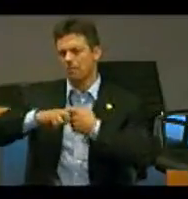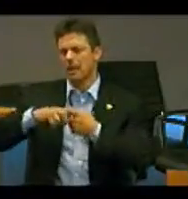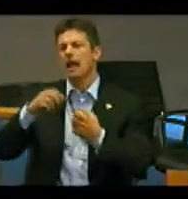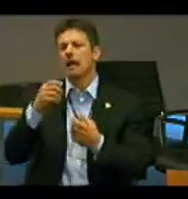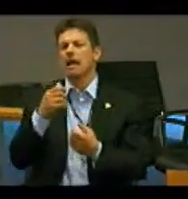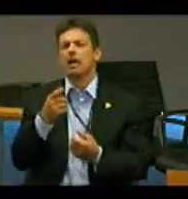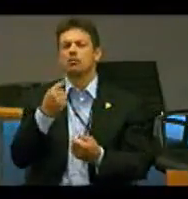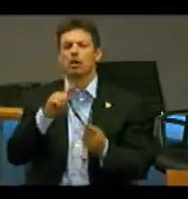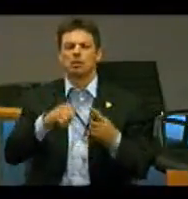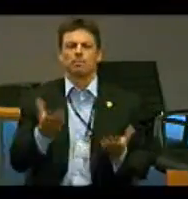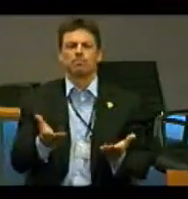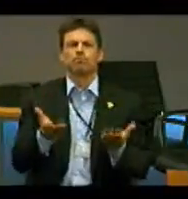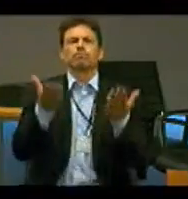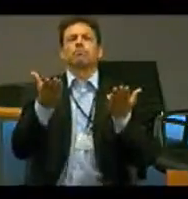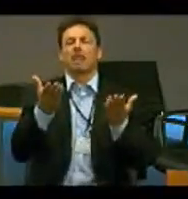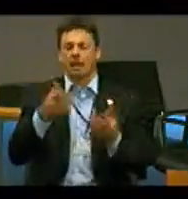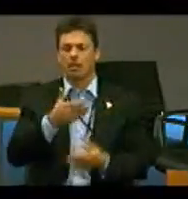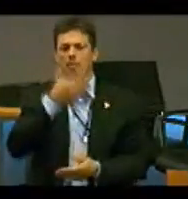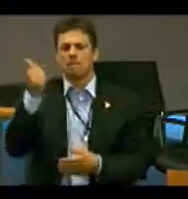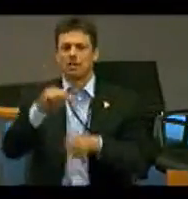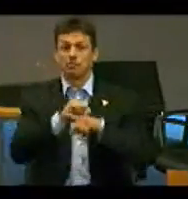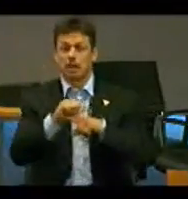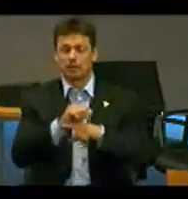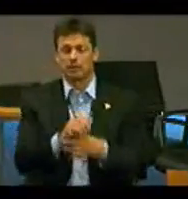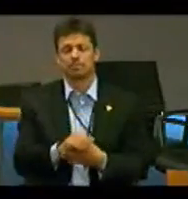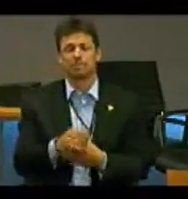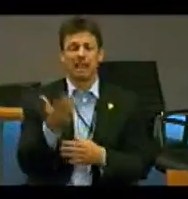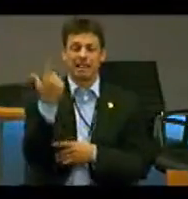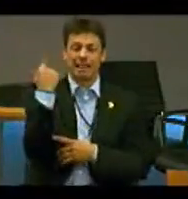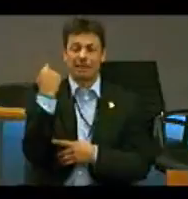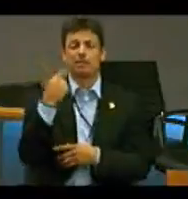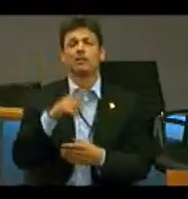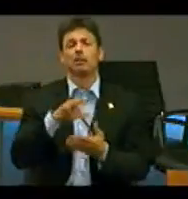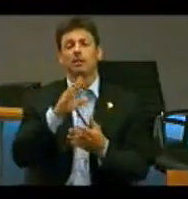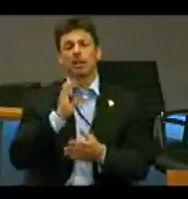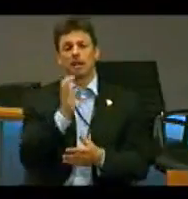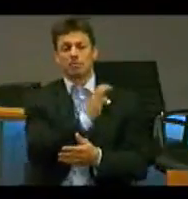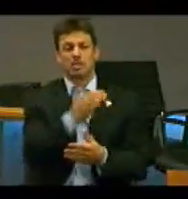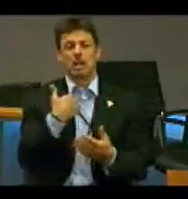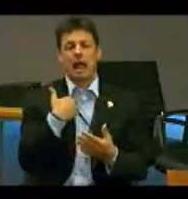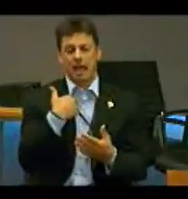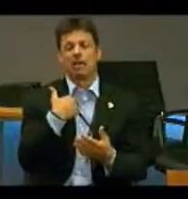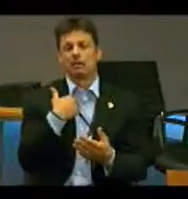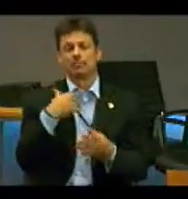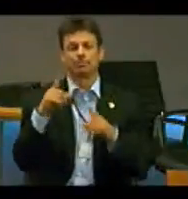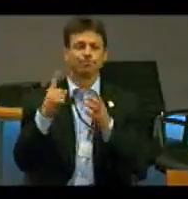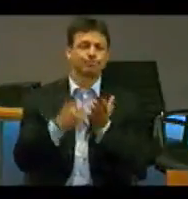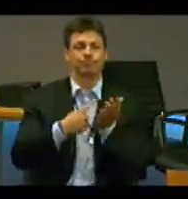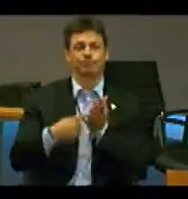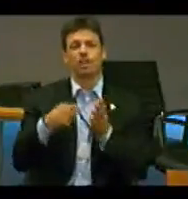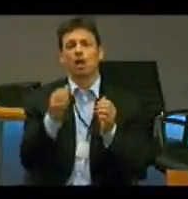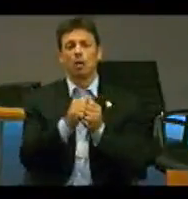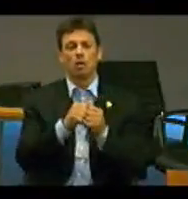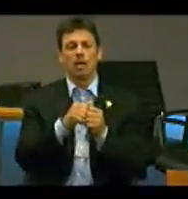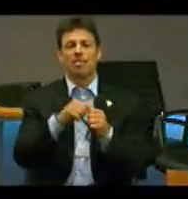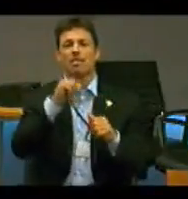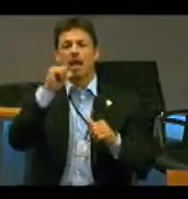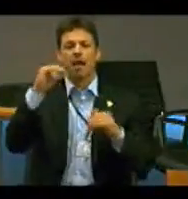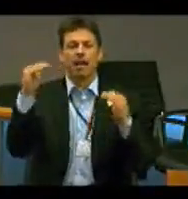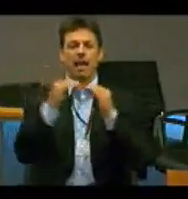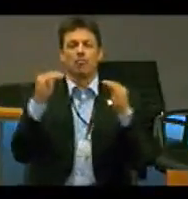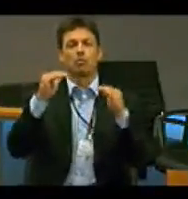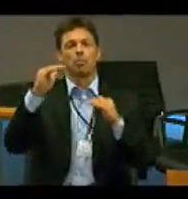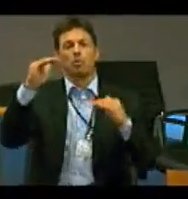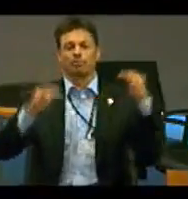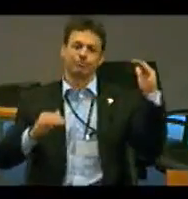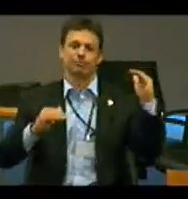up. Last year, the Commission had a hearing on the inequitable funding of our public schools and how these funding